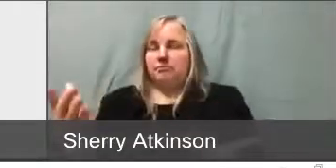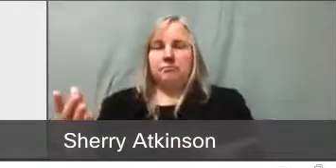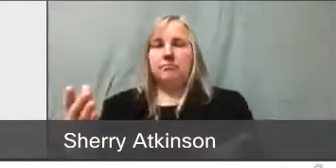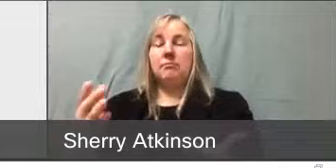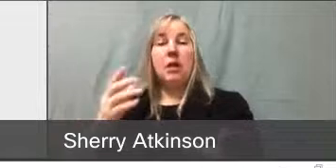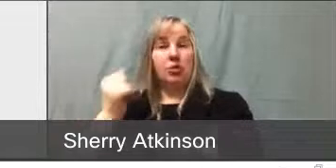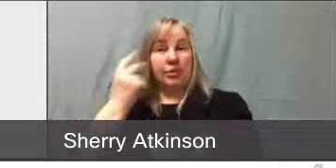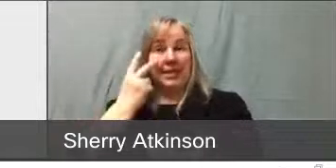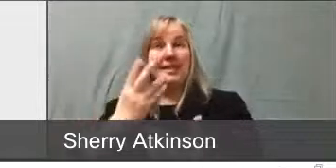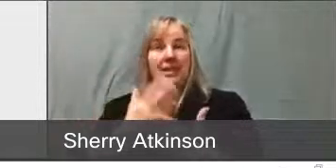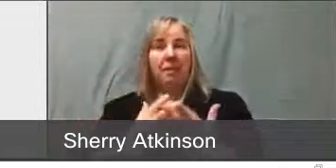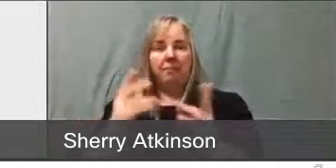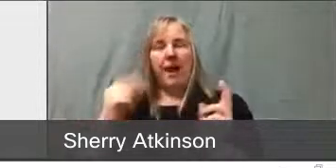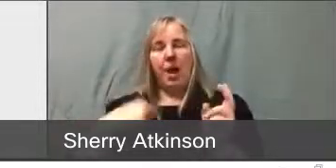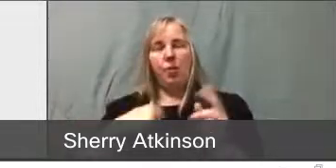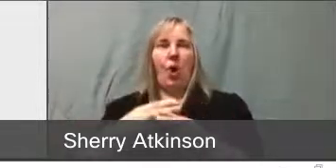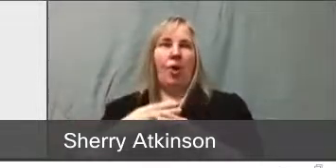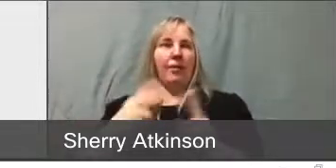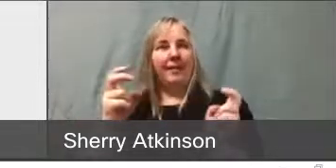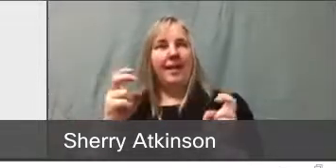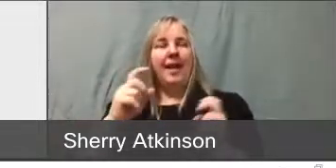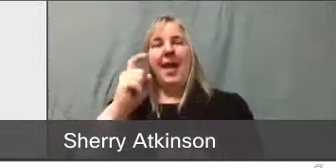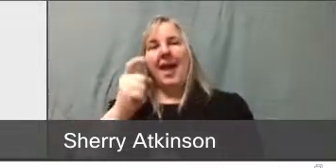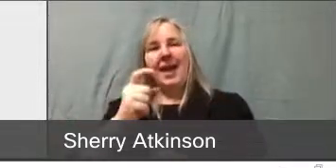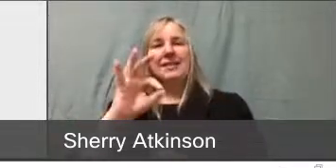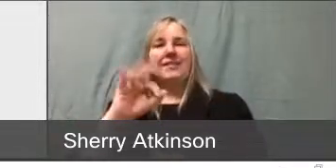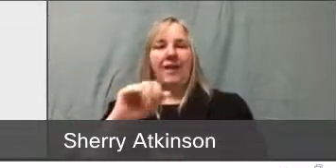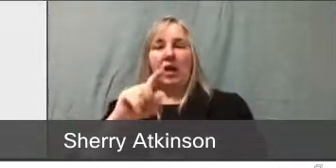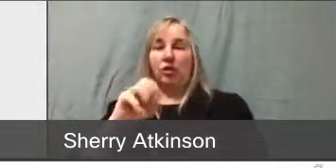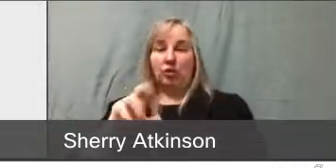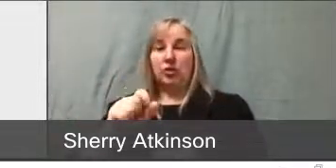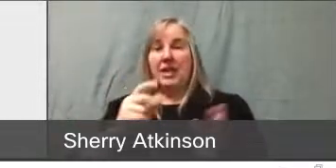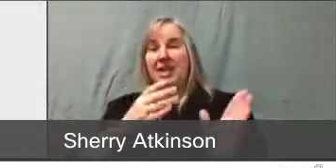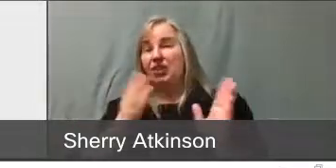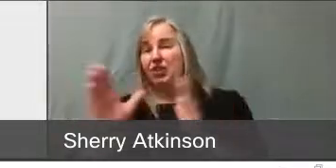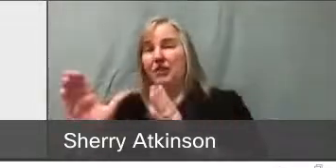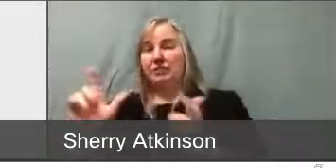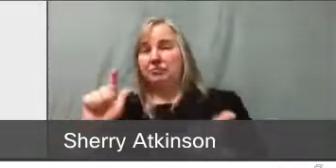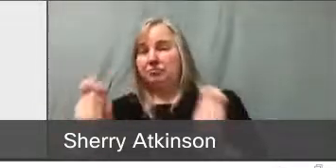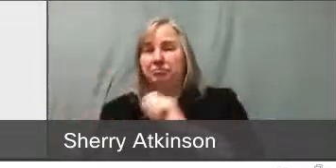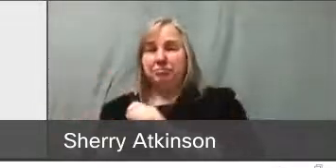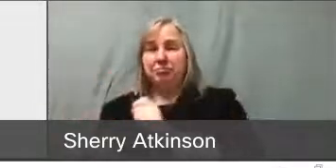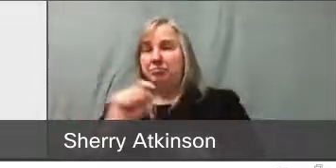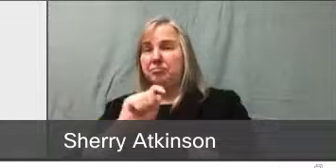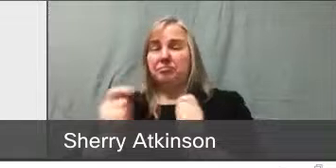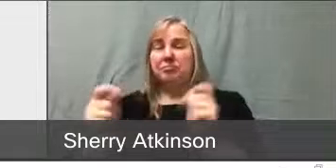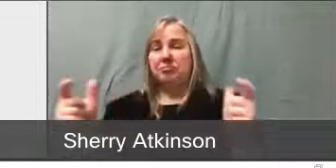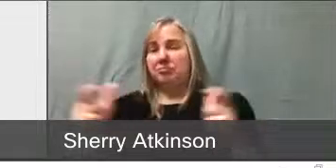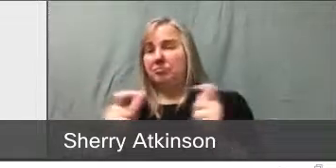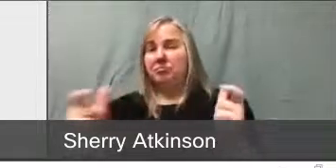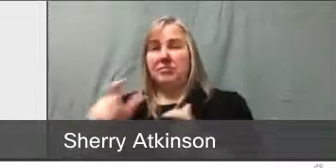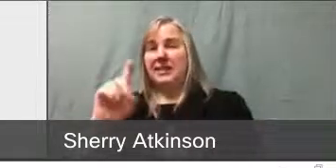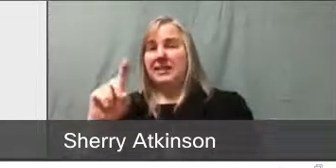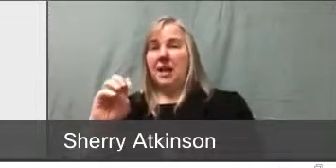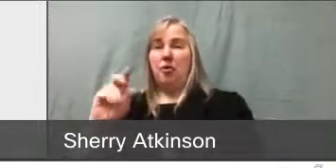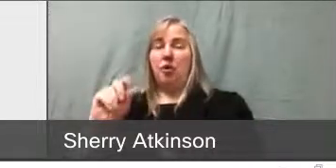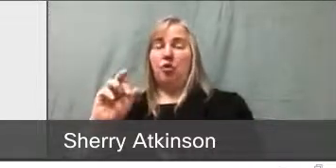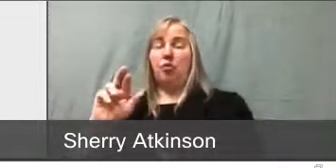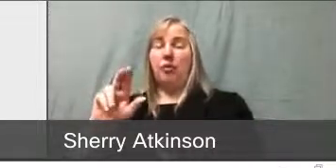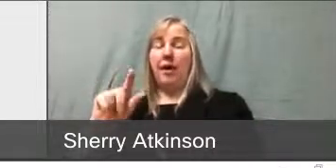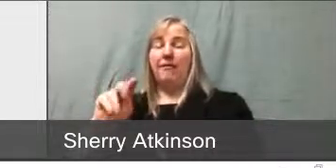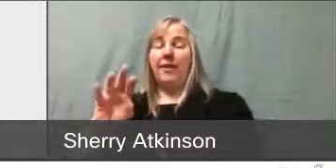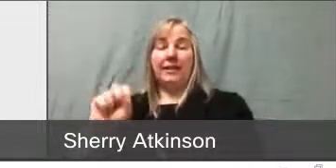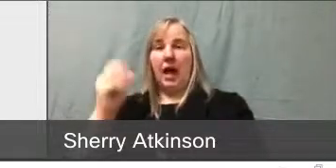X factors, I'll call them, shifts in demographics. I don't know, Holly, if DPZ presented the demographics